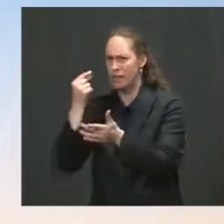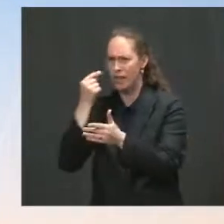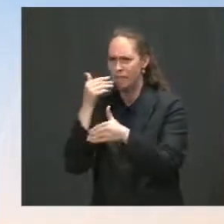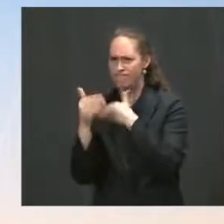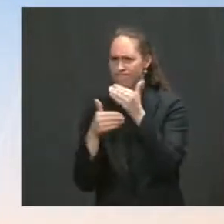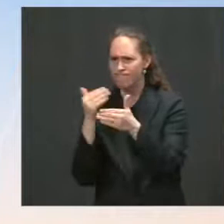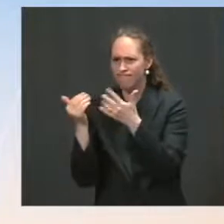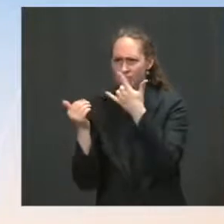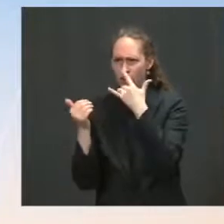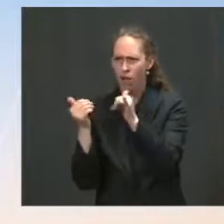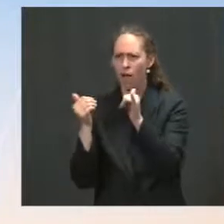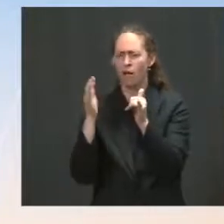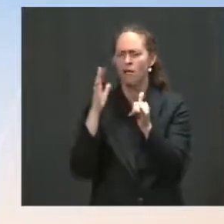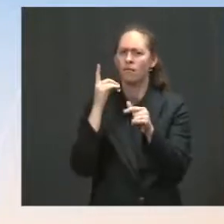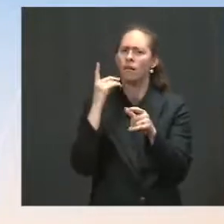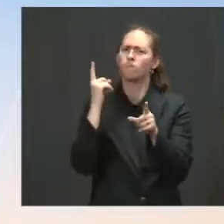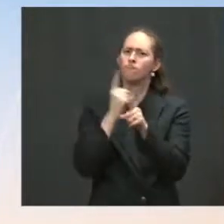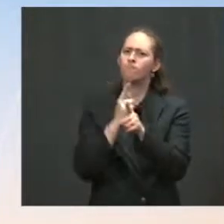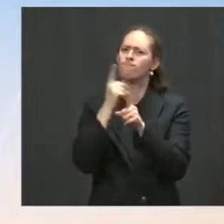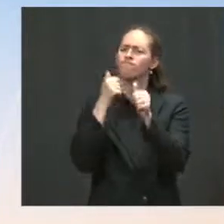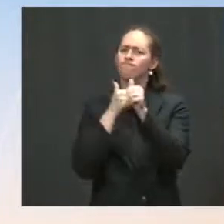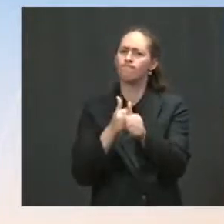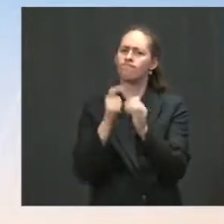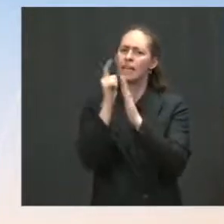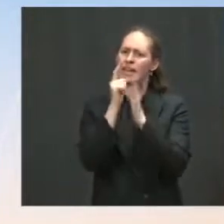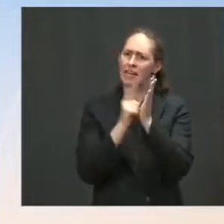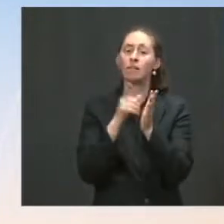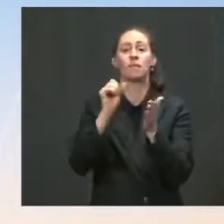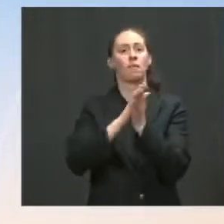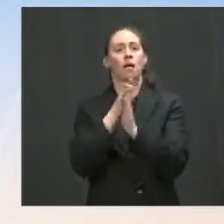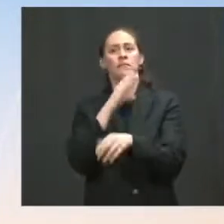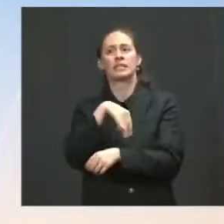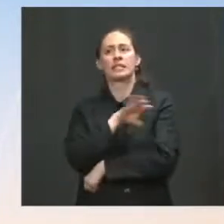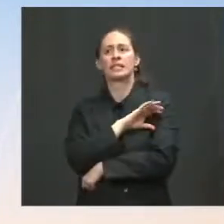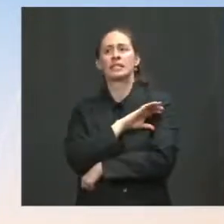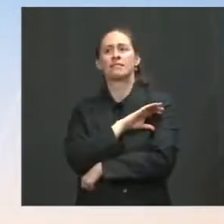for kids who came into this country, as you referenced,